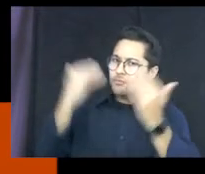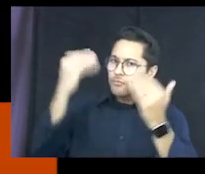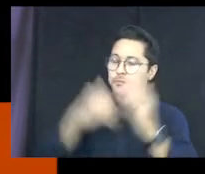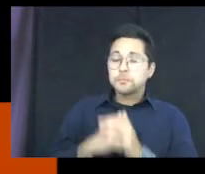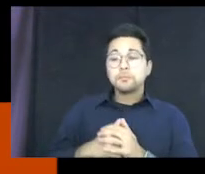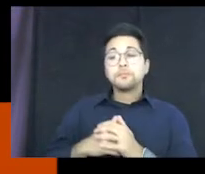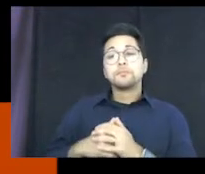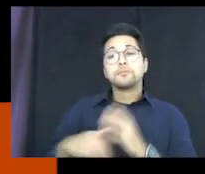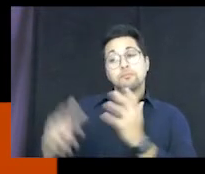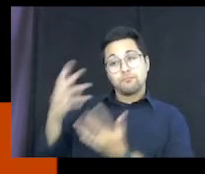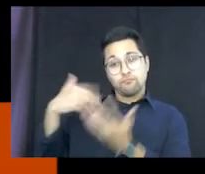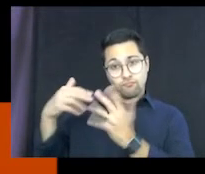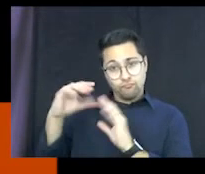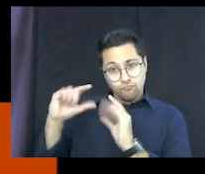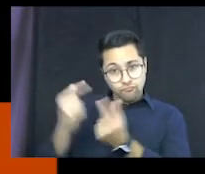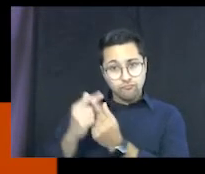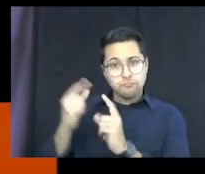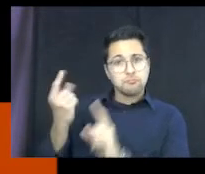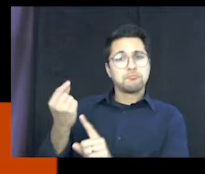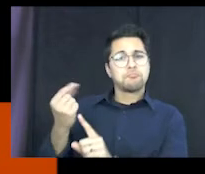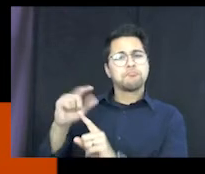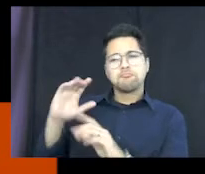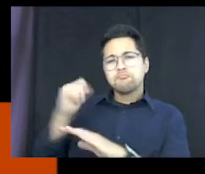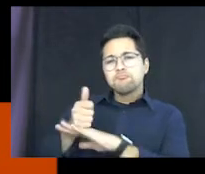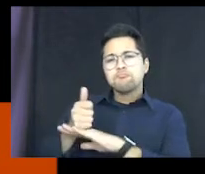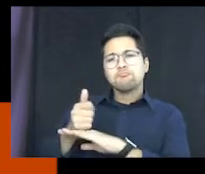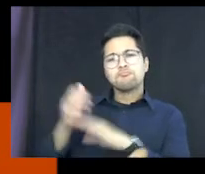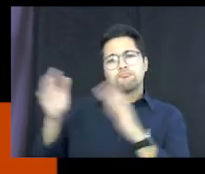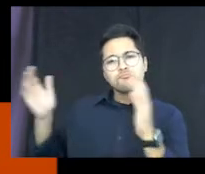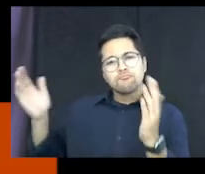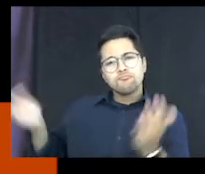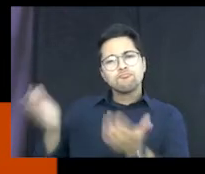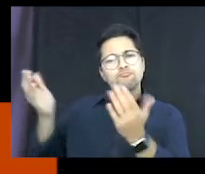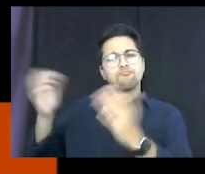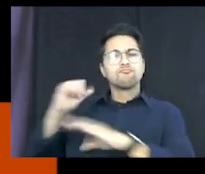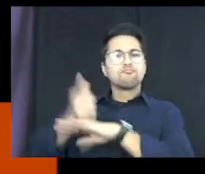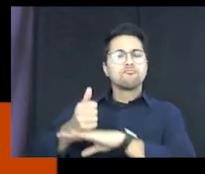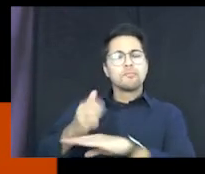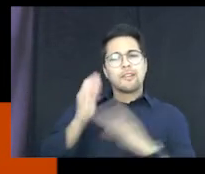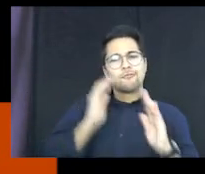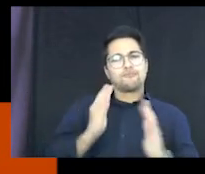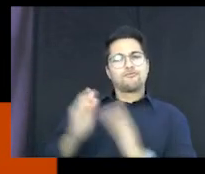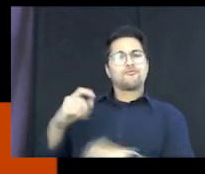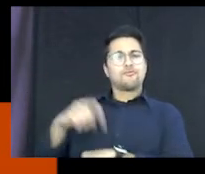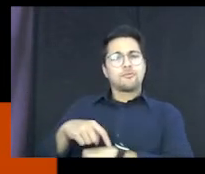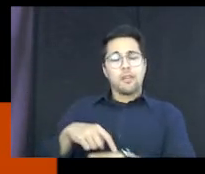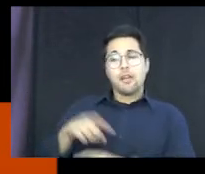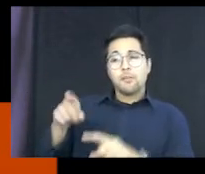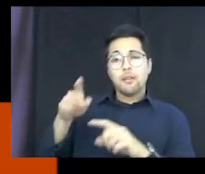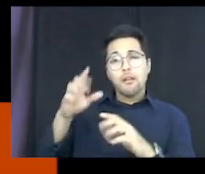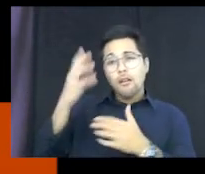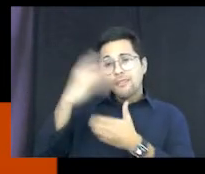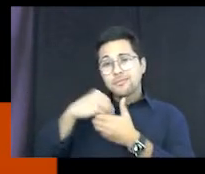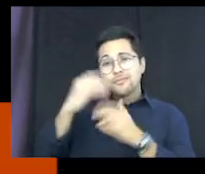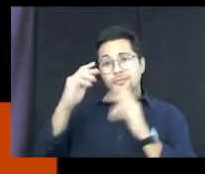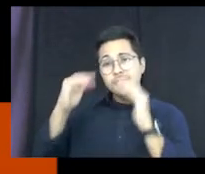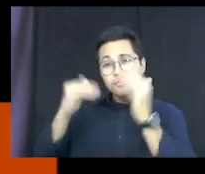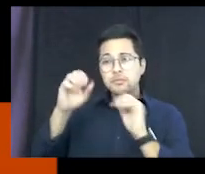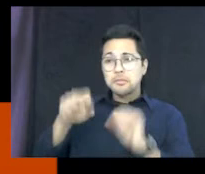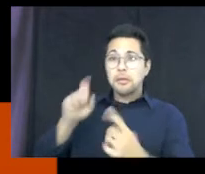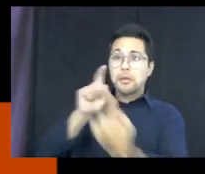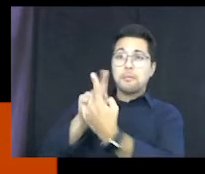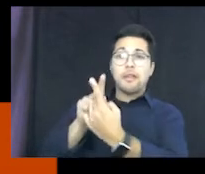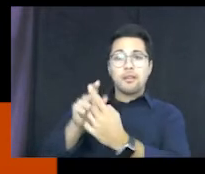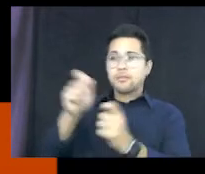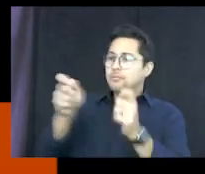Social groups primarily focus on creating a structured time wherein autistic adults can meet at a